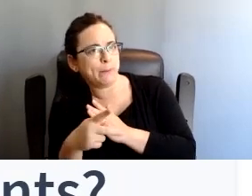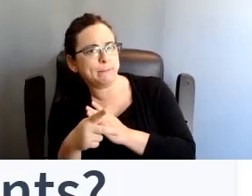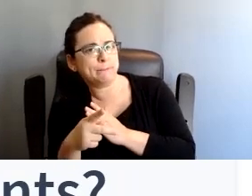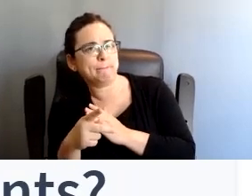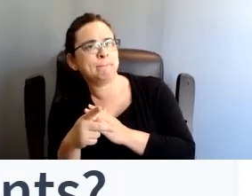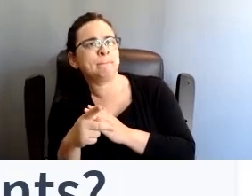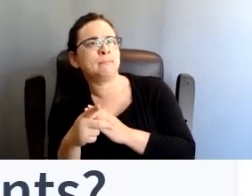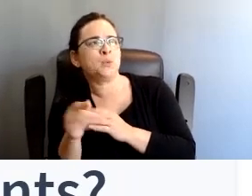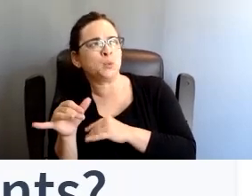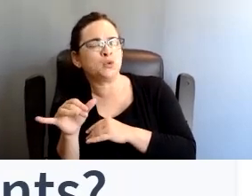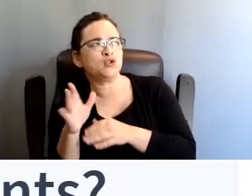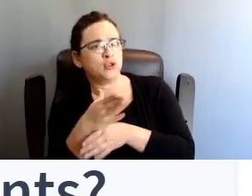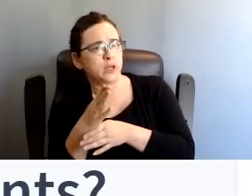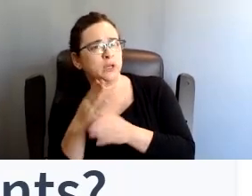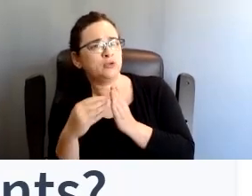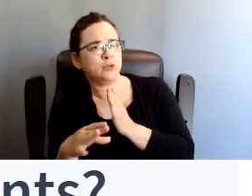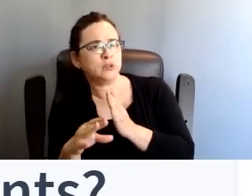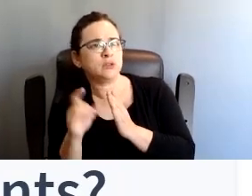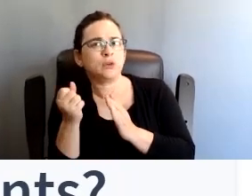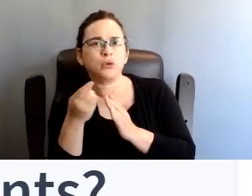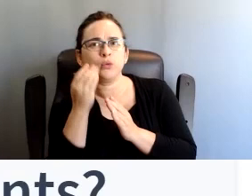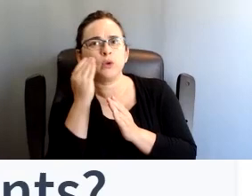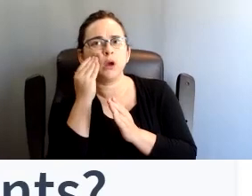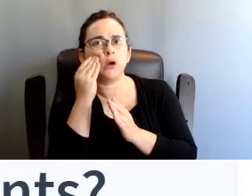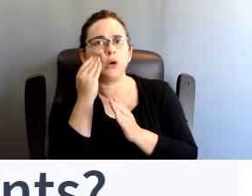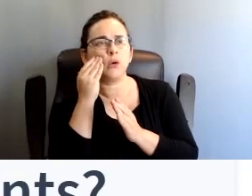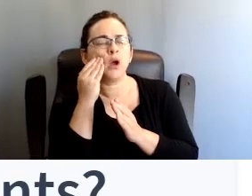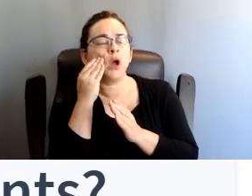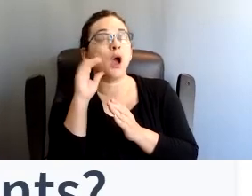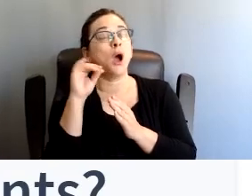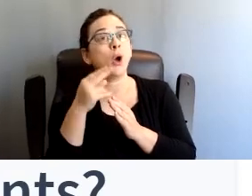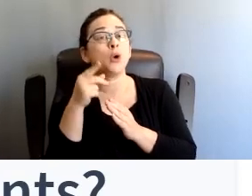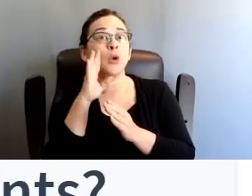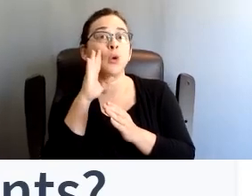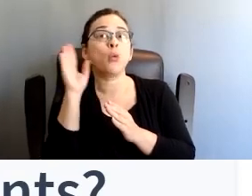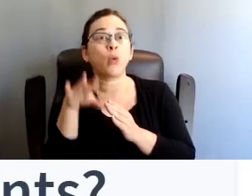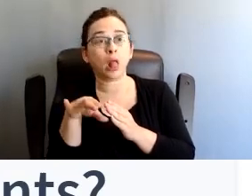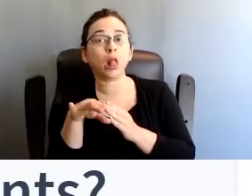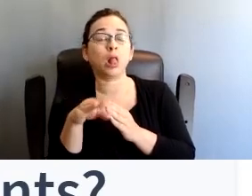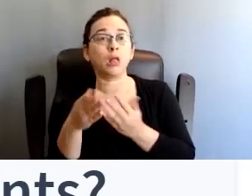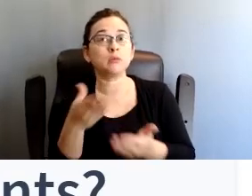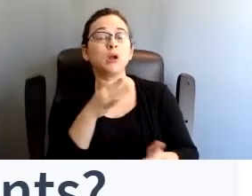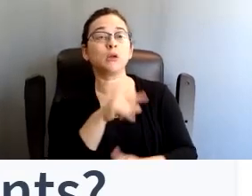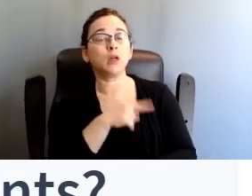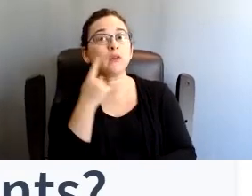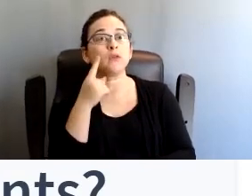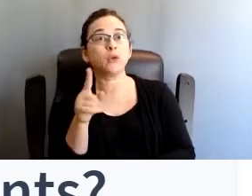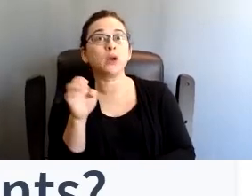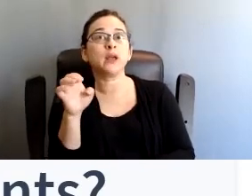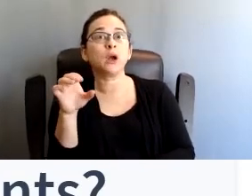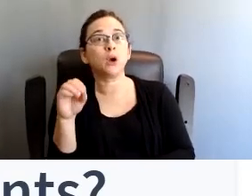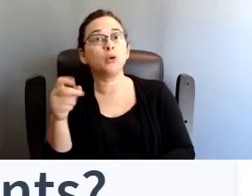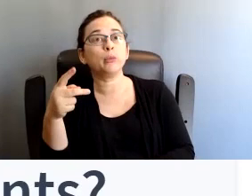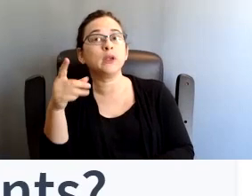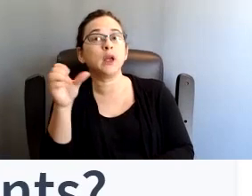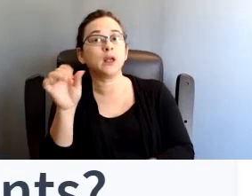hey, I know that you would probably qualify for EOPS or whatnot. Yeah. And then likewise, yeah, I know you would possibly qualify